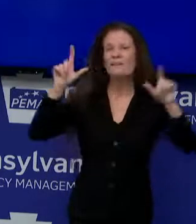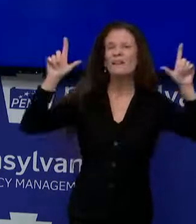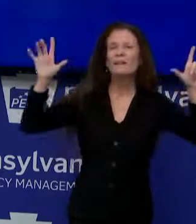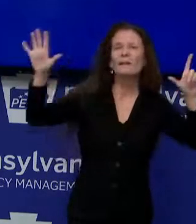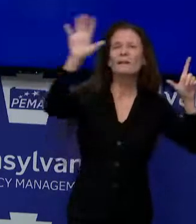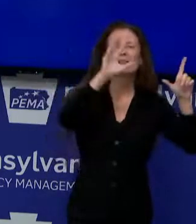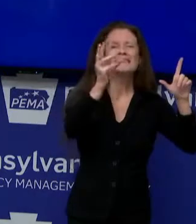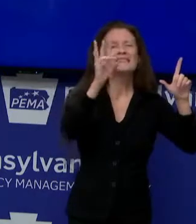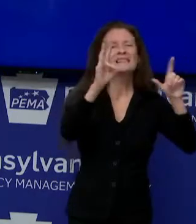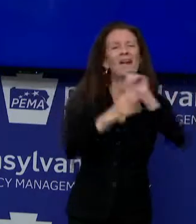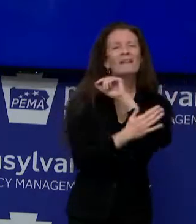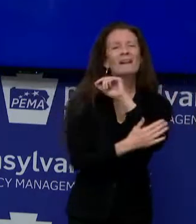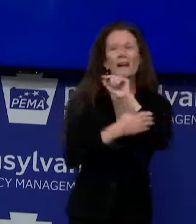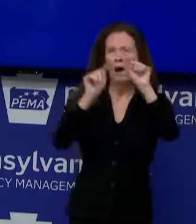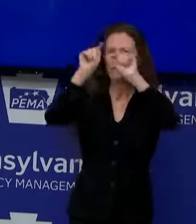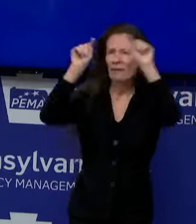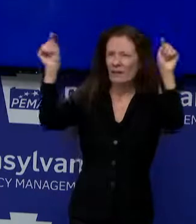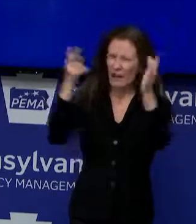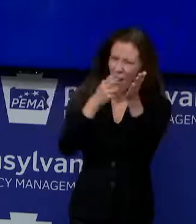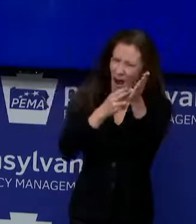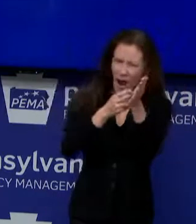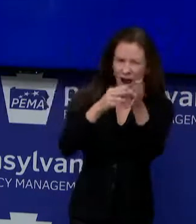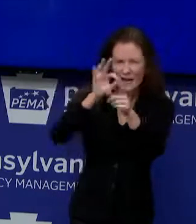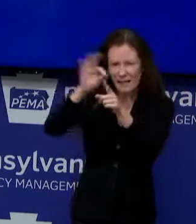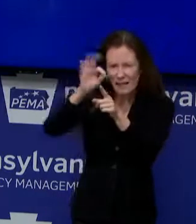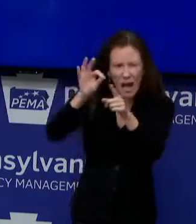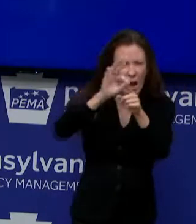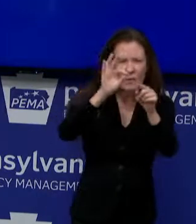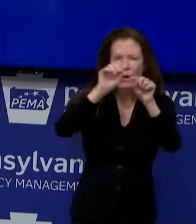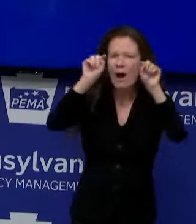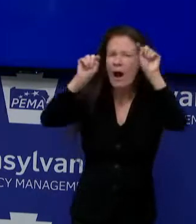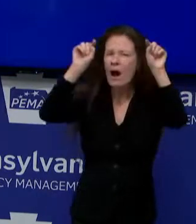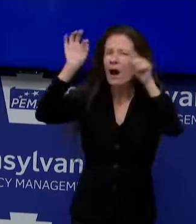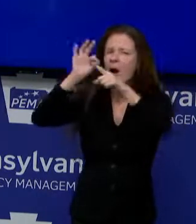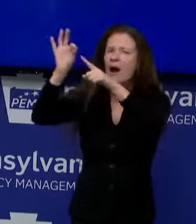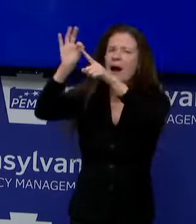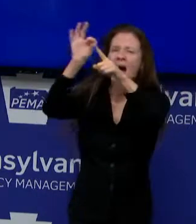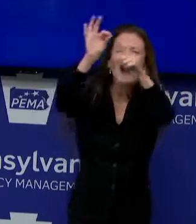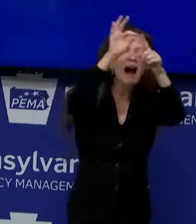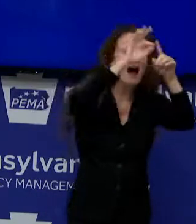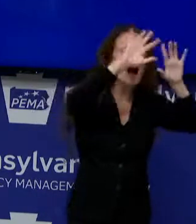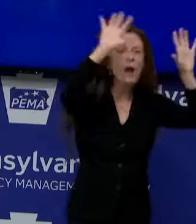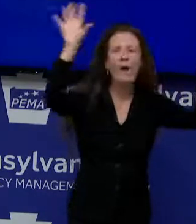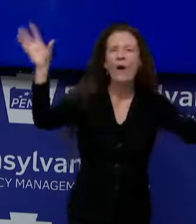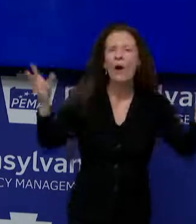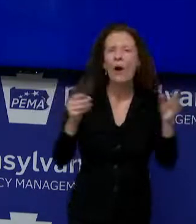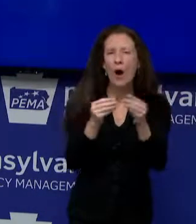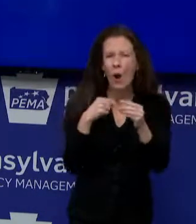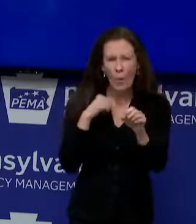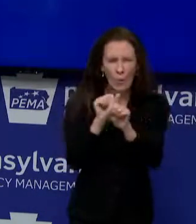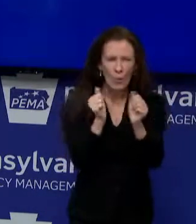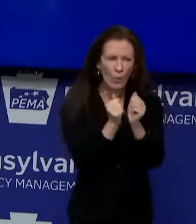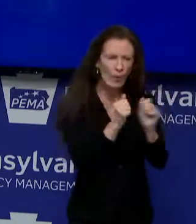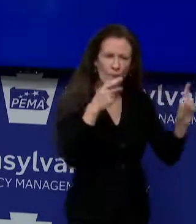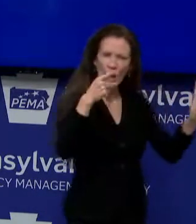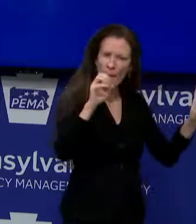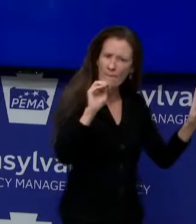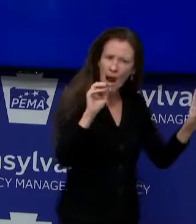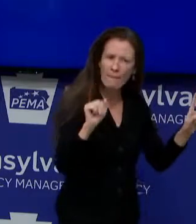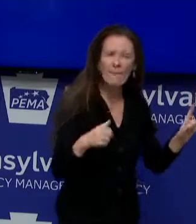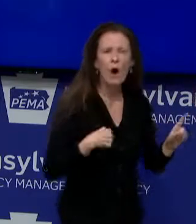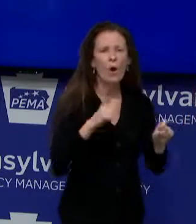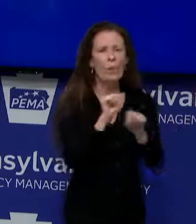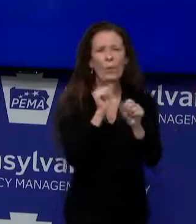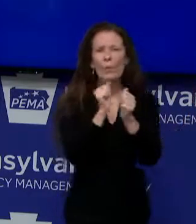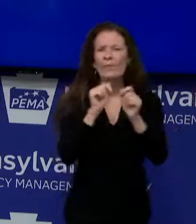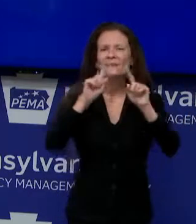State, with PEMA, with state and federal offices of Homeland Security, the offices of Information Technology, information security